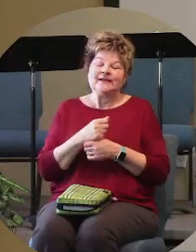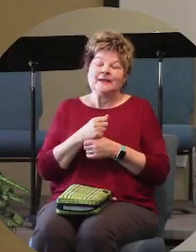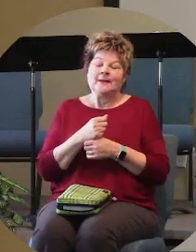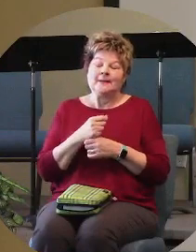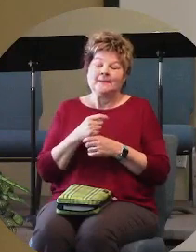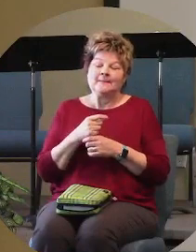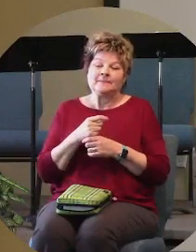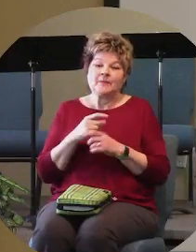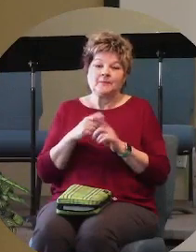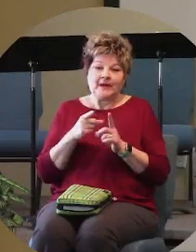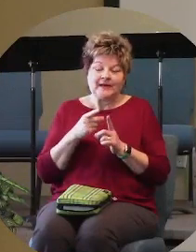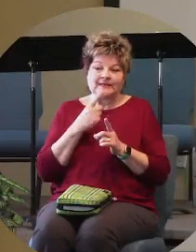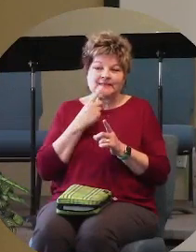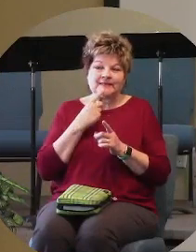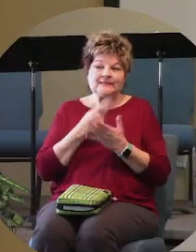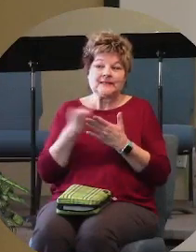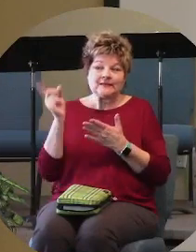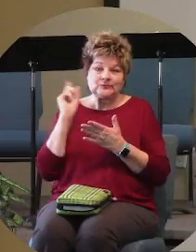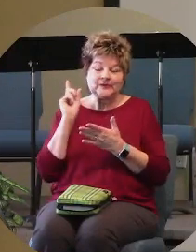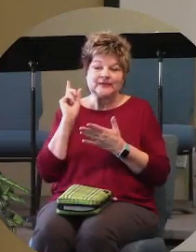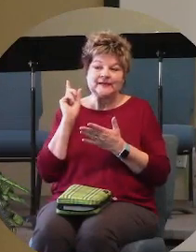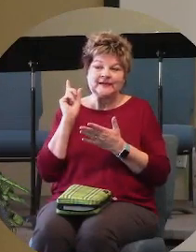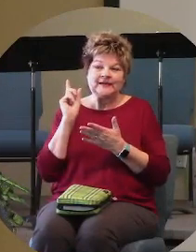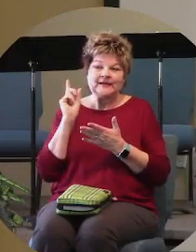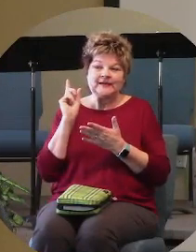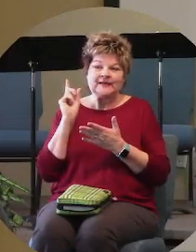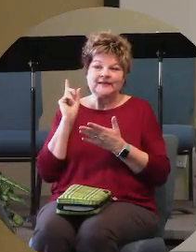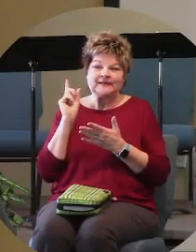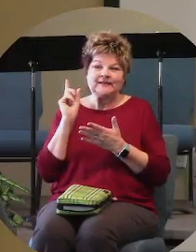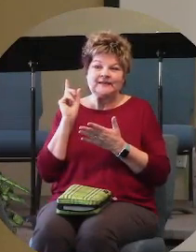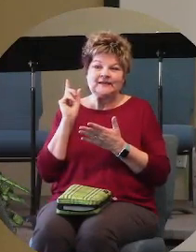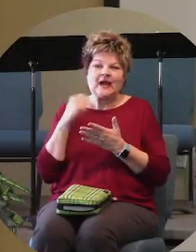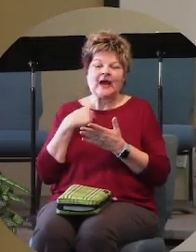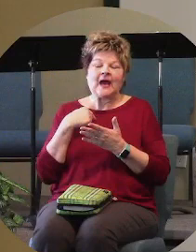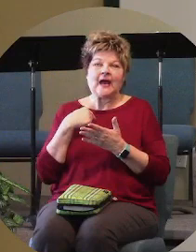But I mentioned this last week that